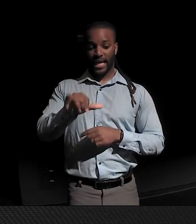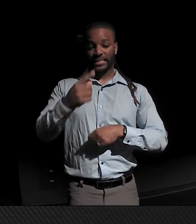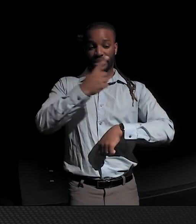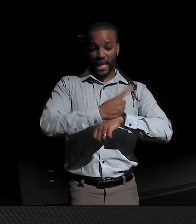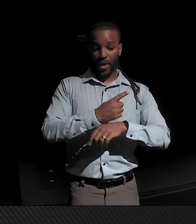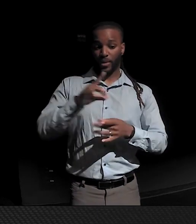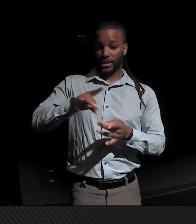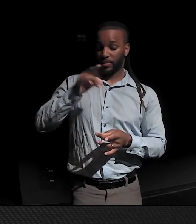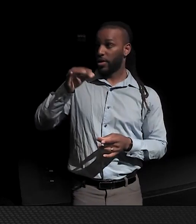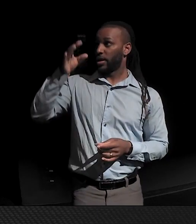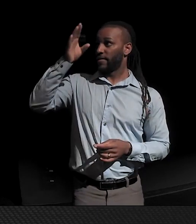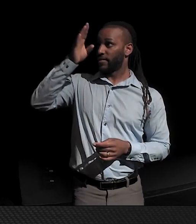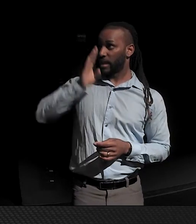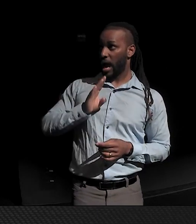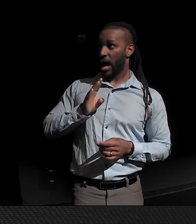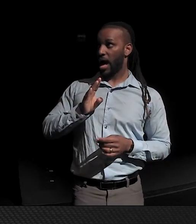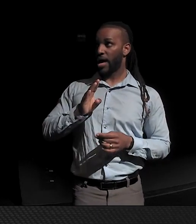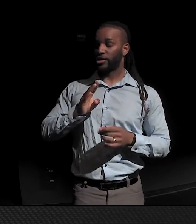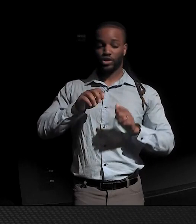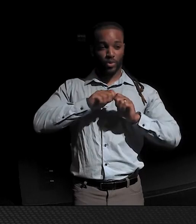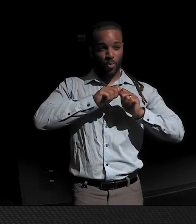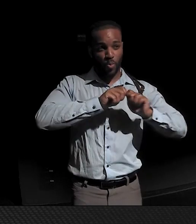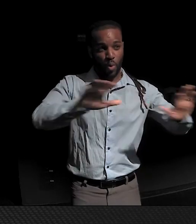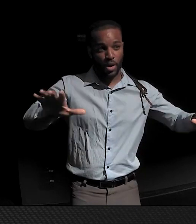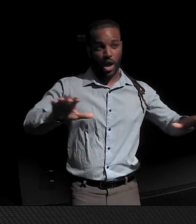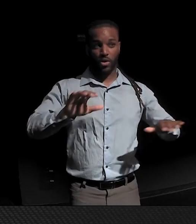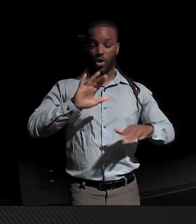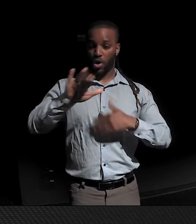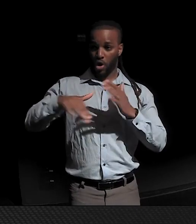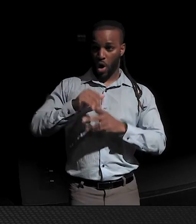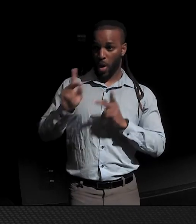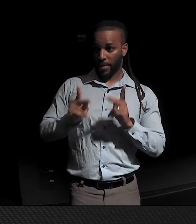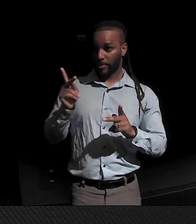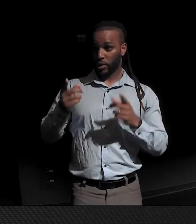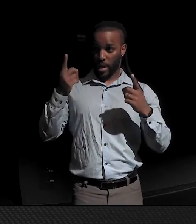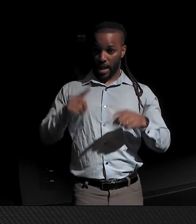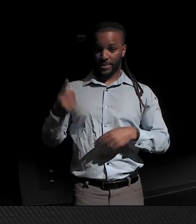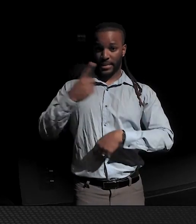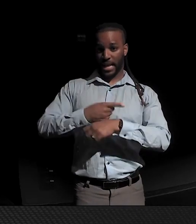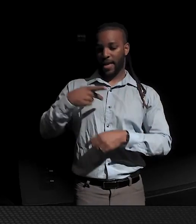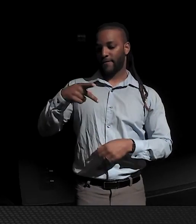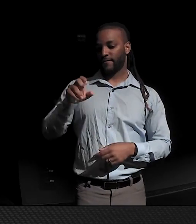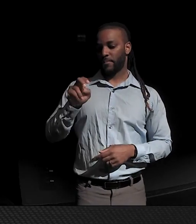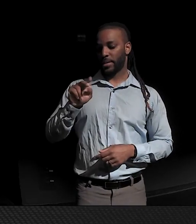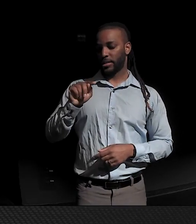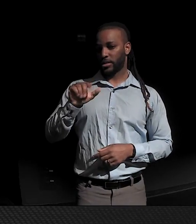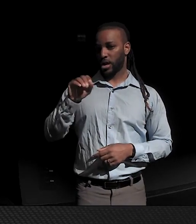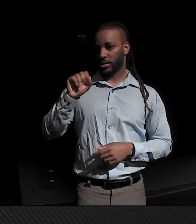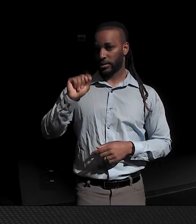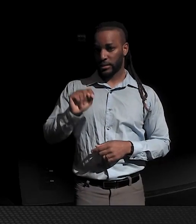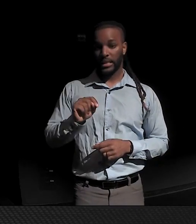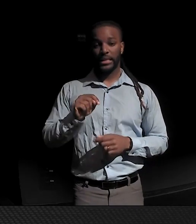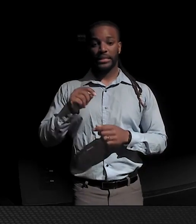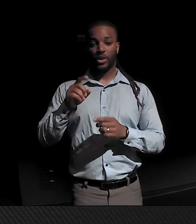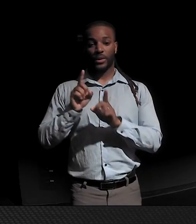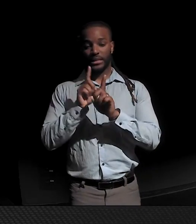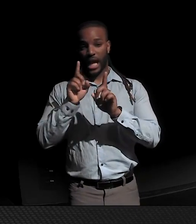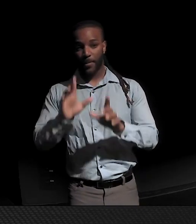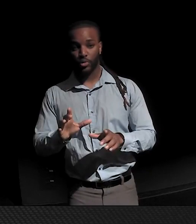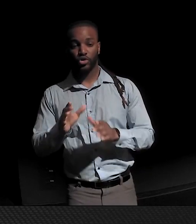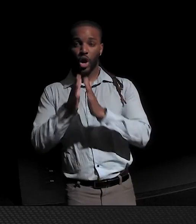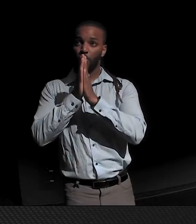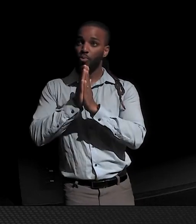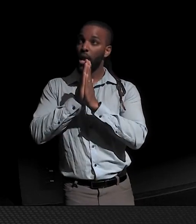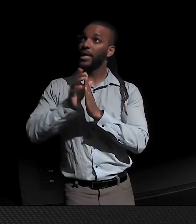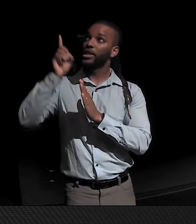where the Spirit of God is poured out on all people. So what happens on the day of Pentecost is the disciples are praying in the upper room,